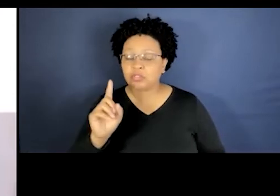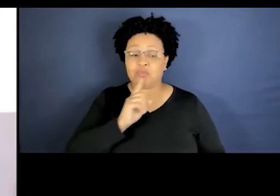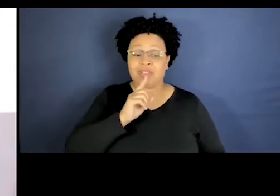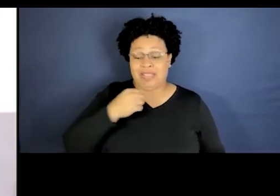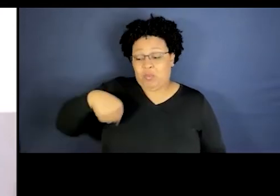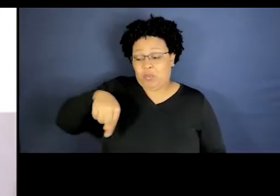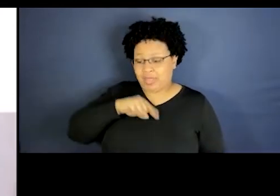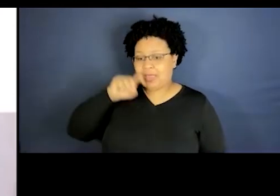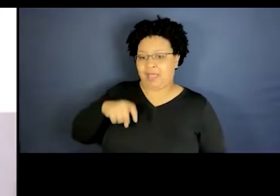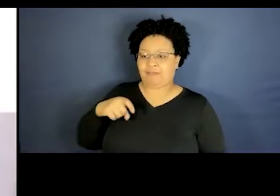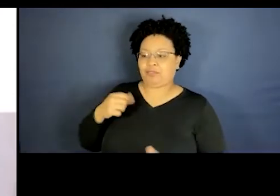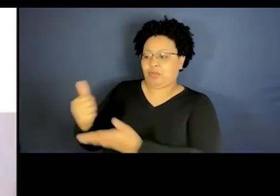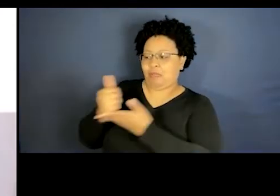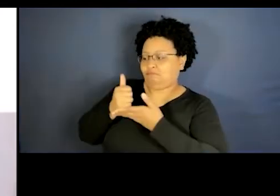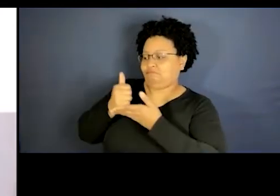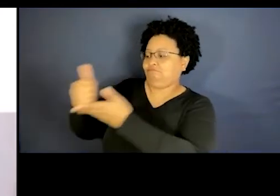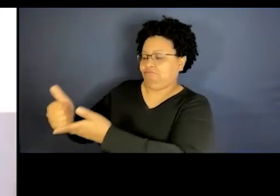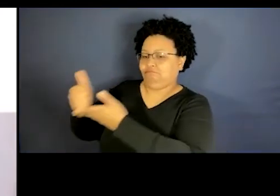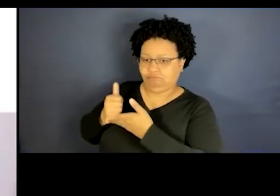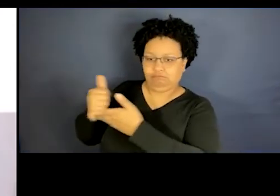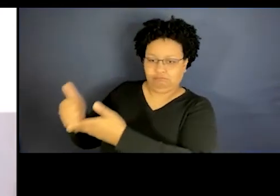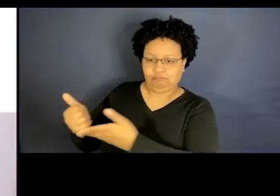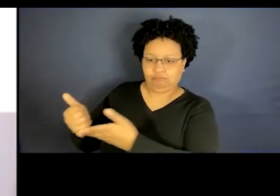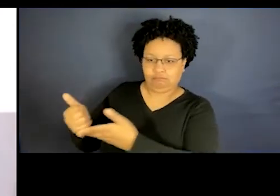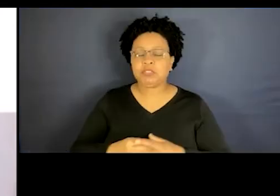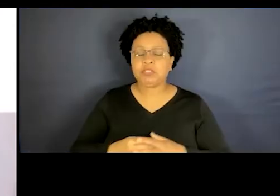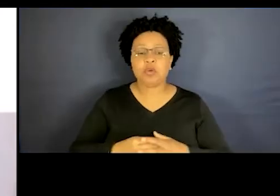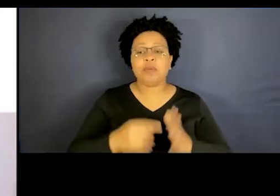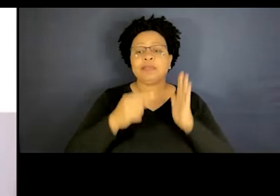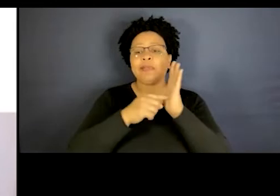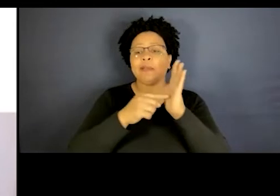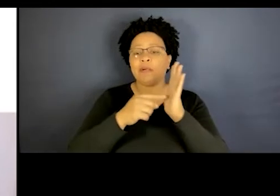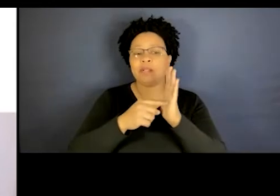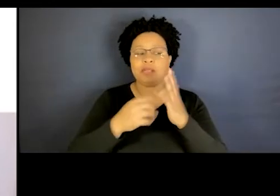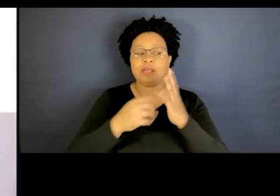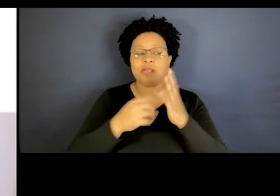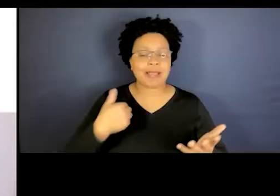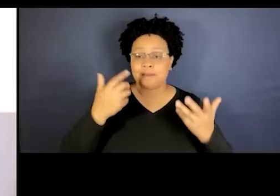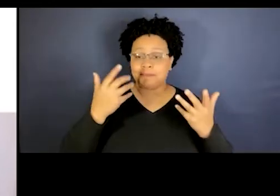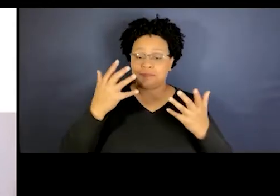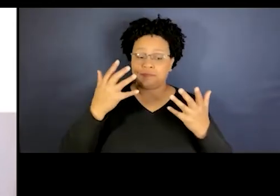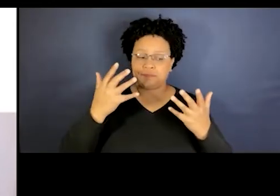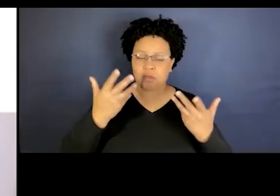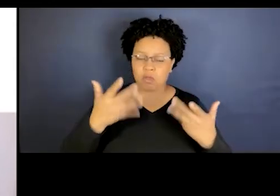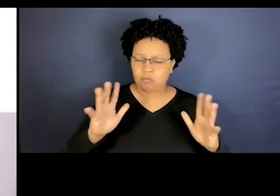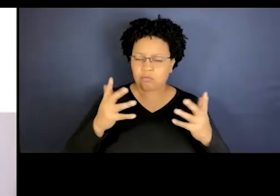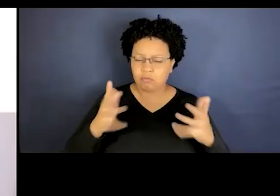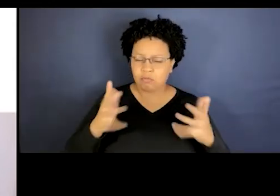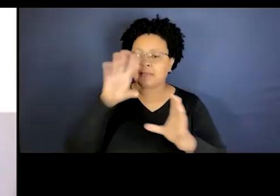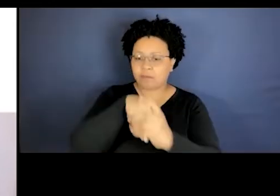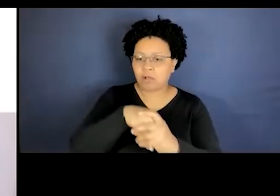provide that. So for instance, I've already participated in probably 3 or 4 other